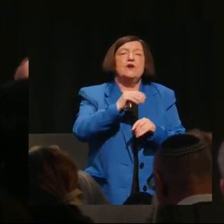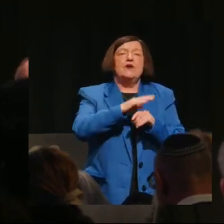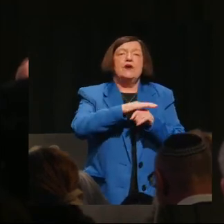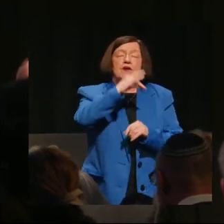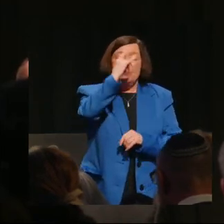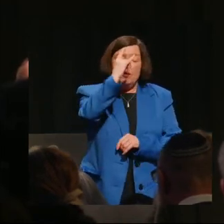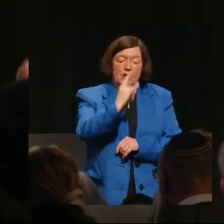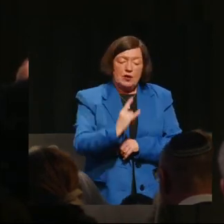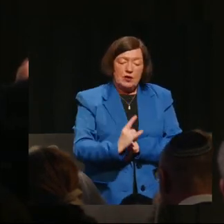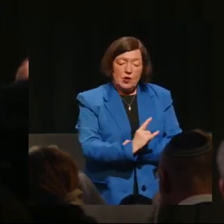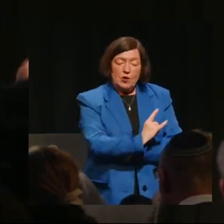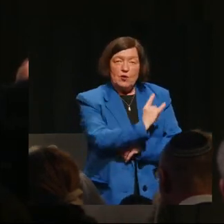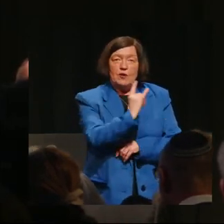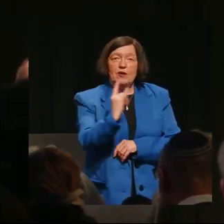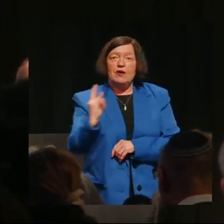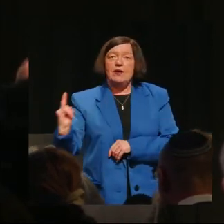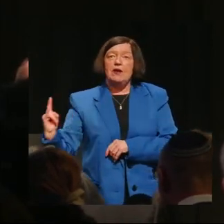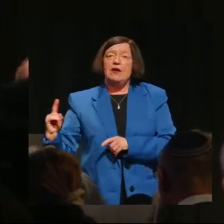Kedoshimutaharim